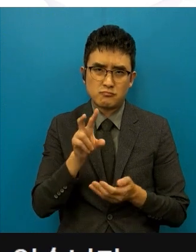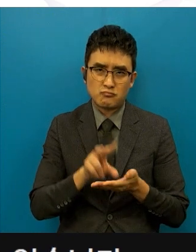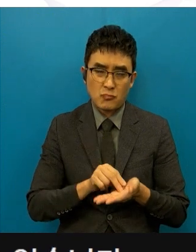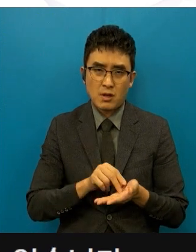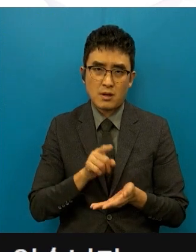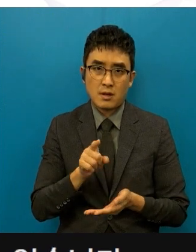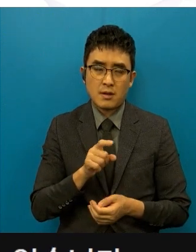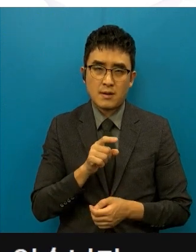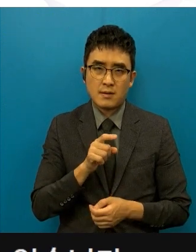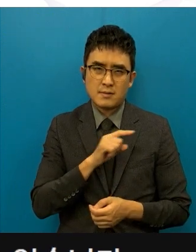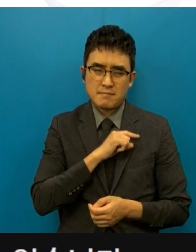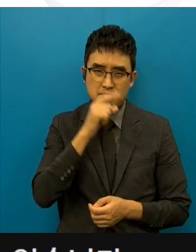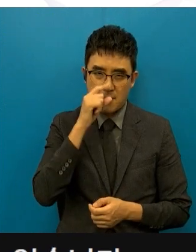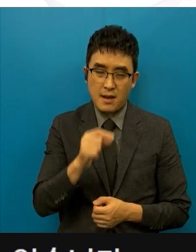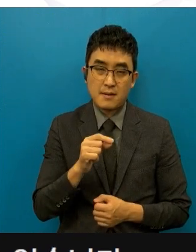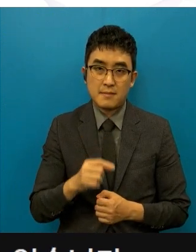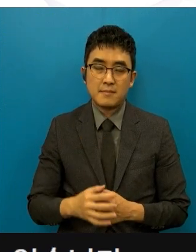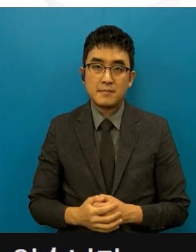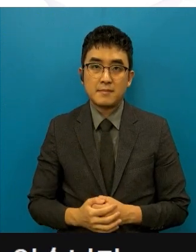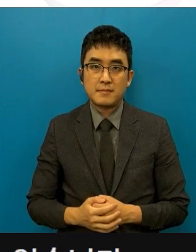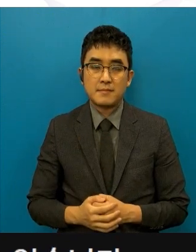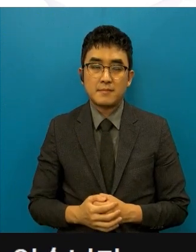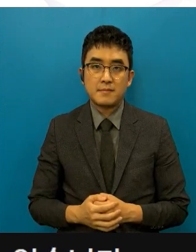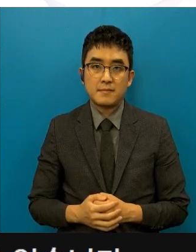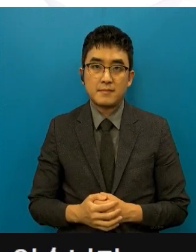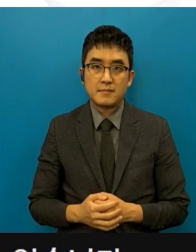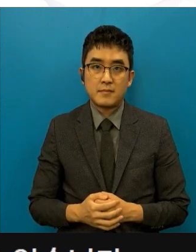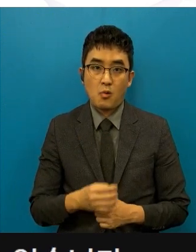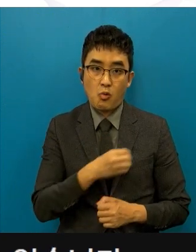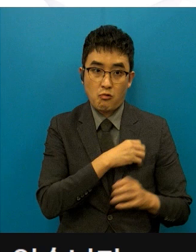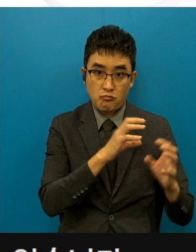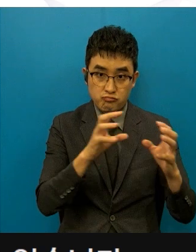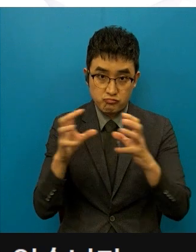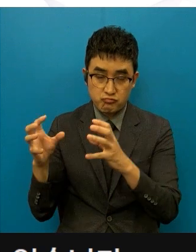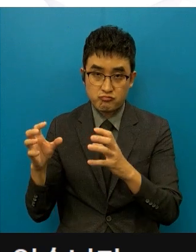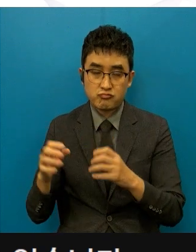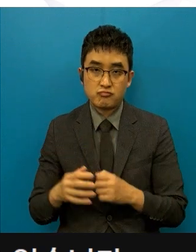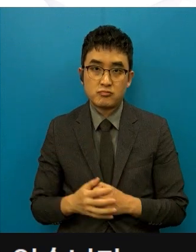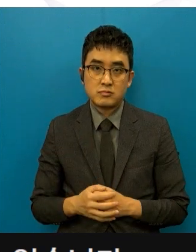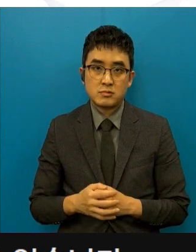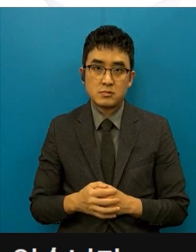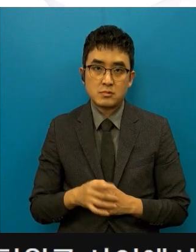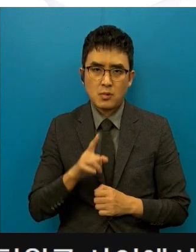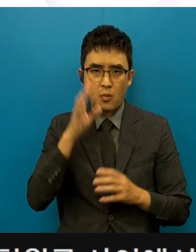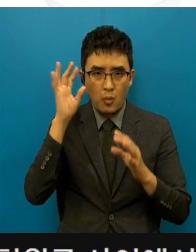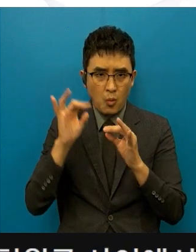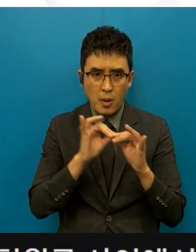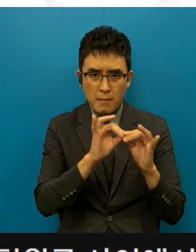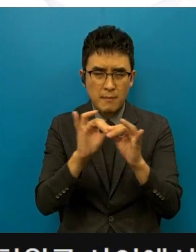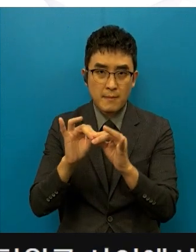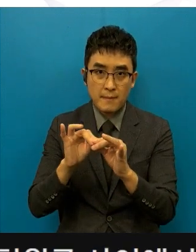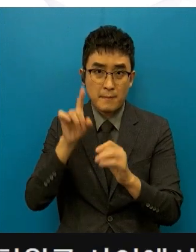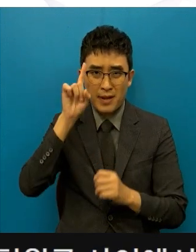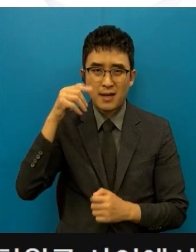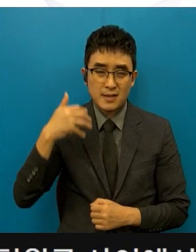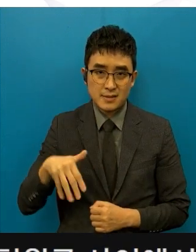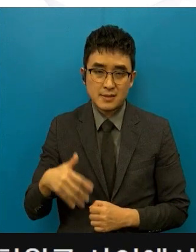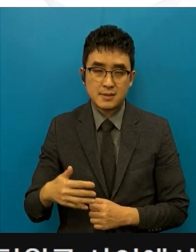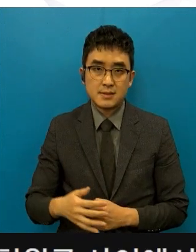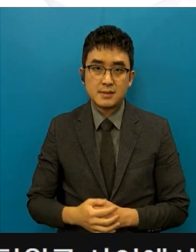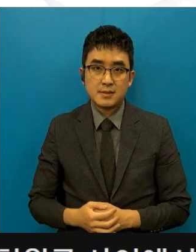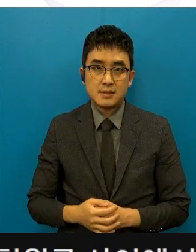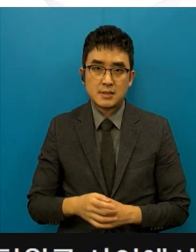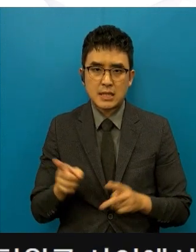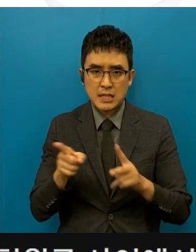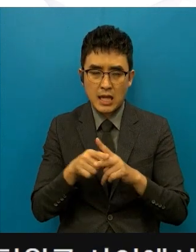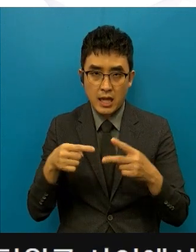an especially wide margin of appreciation to states when dealing with such subjects, when there is no overwhelming consensus between